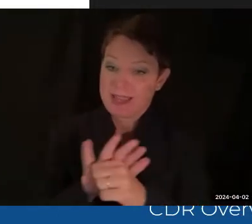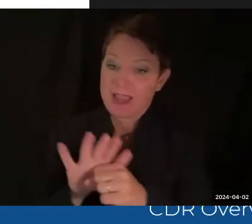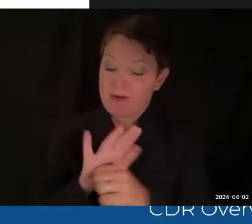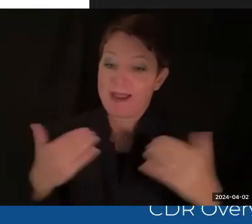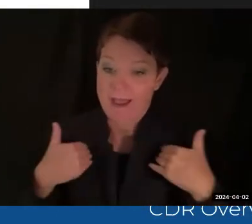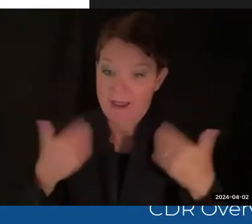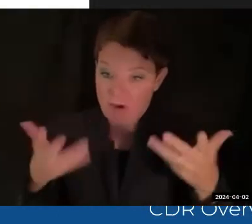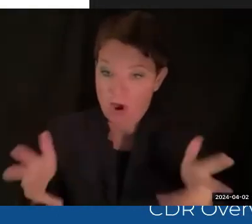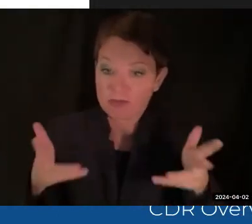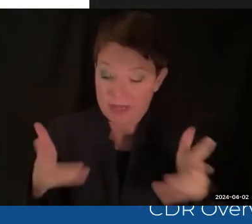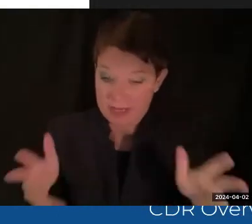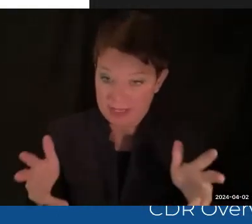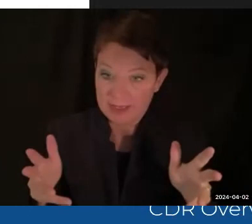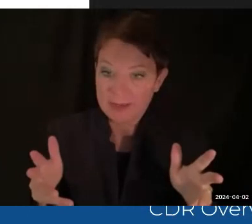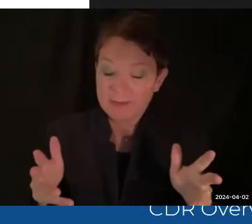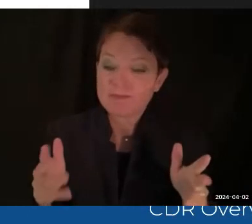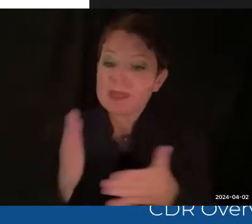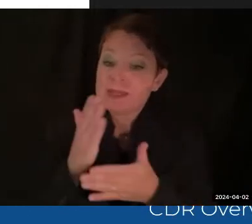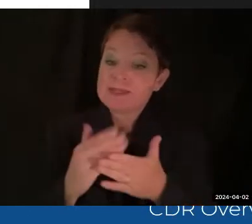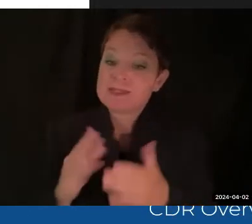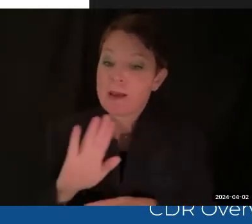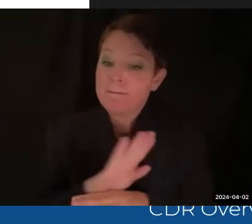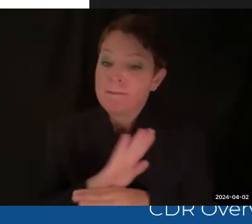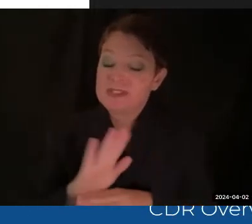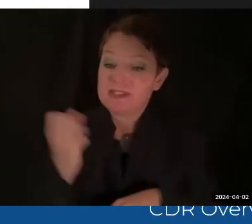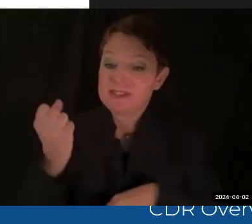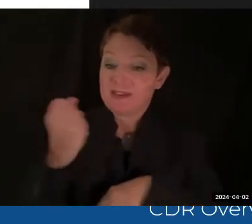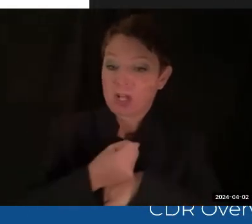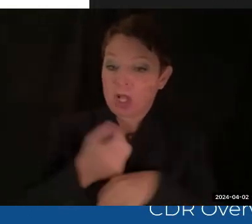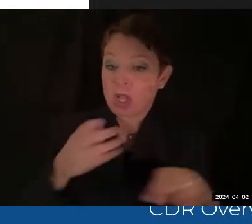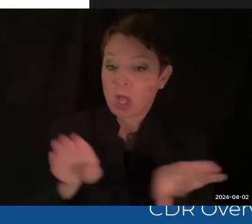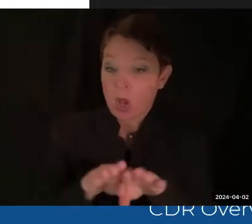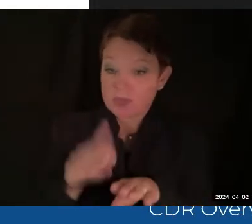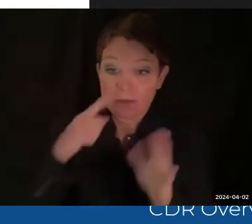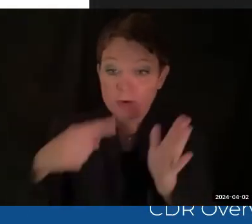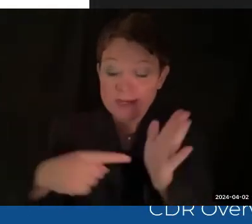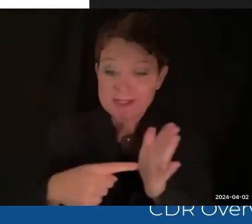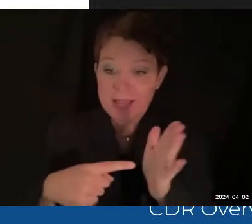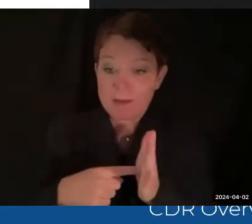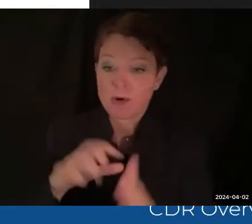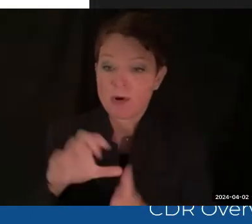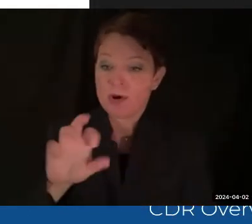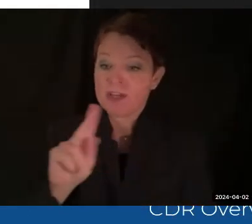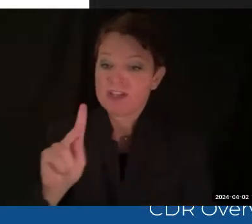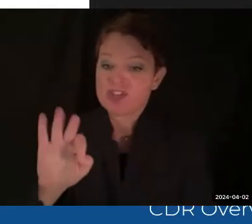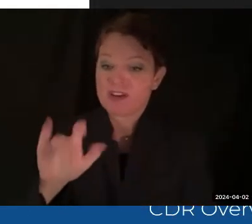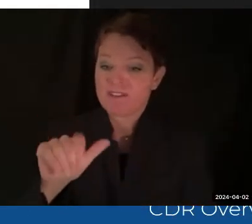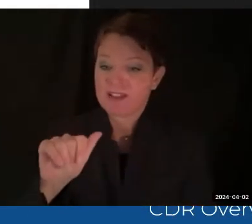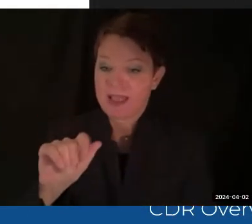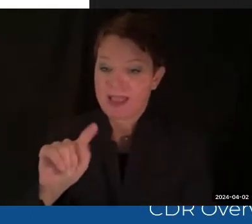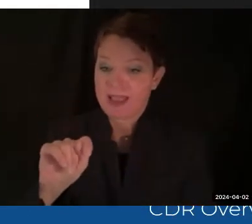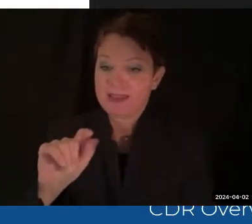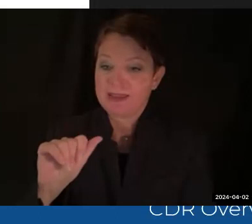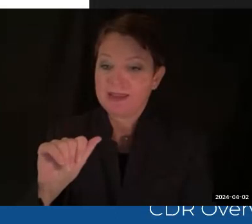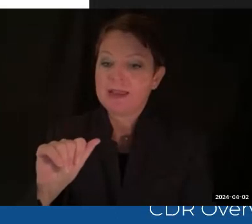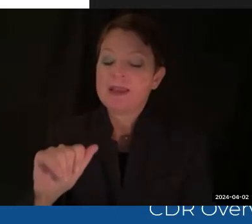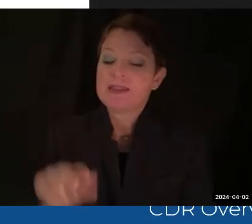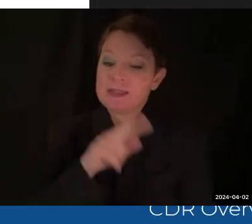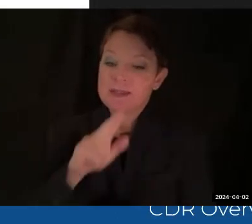and some businesses have closed. For example, Chick-fil-A, which is a national